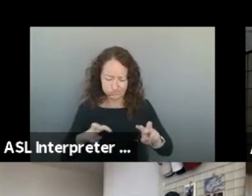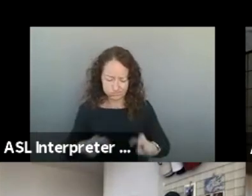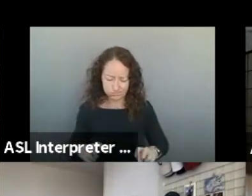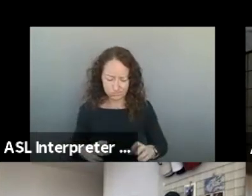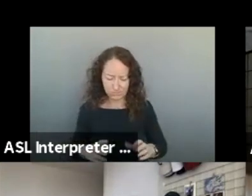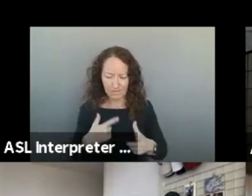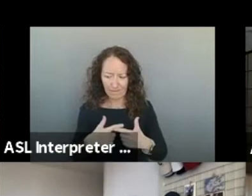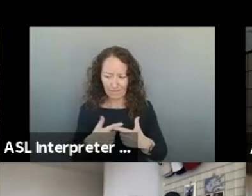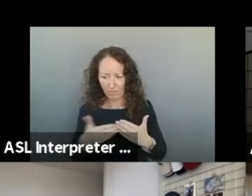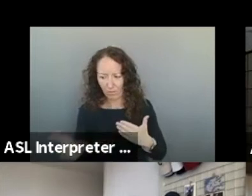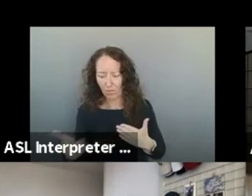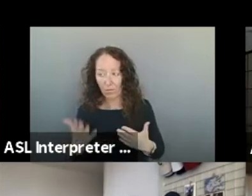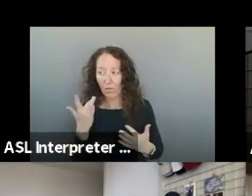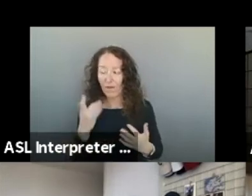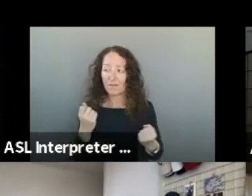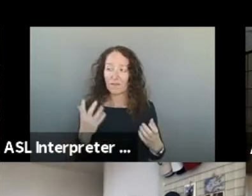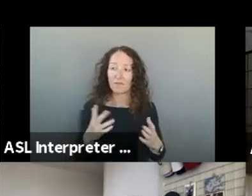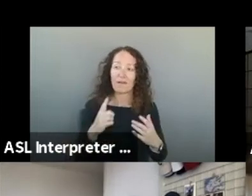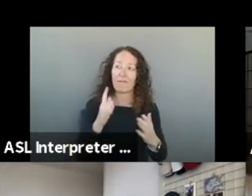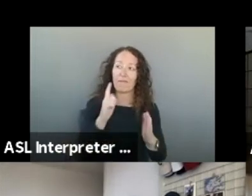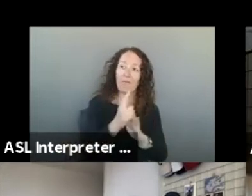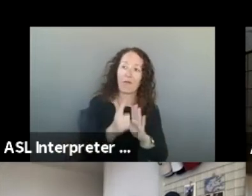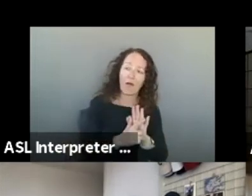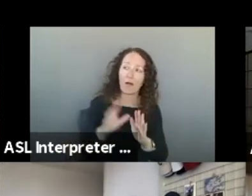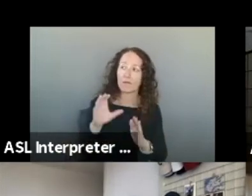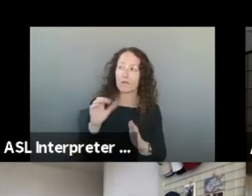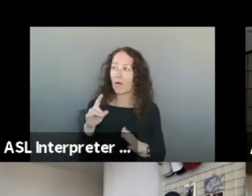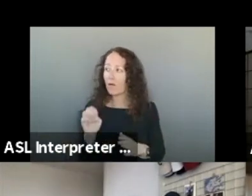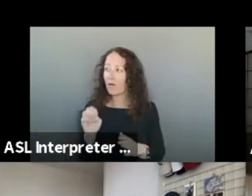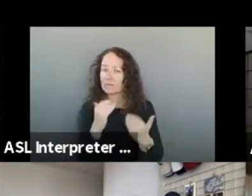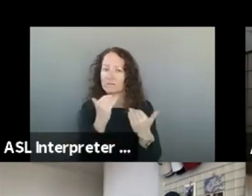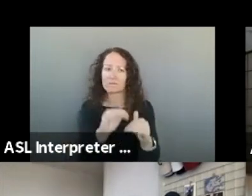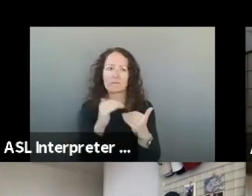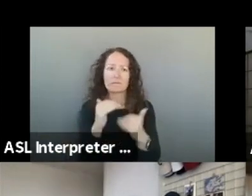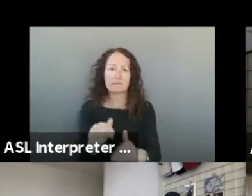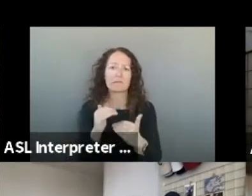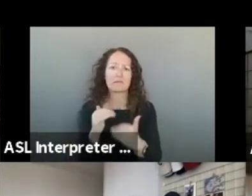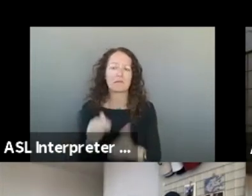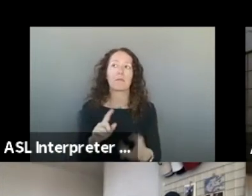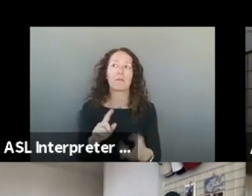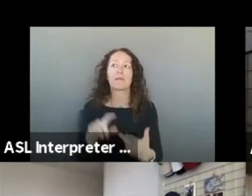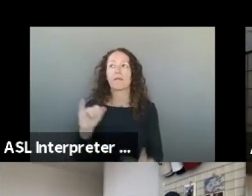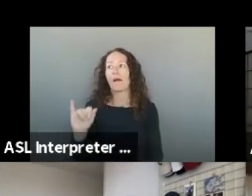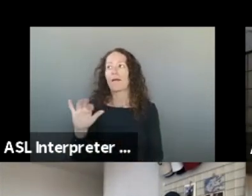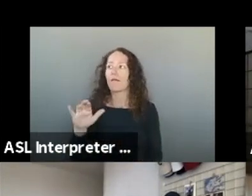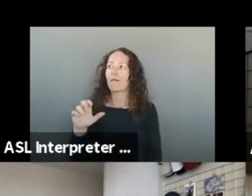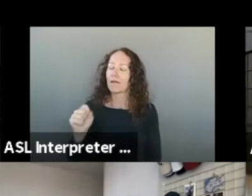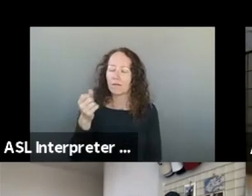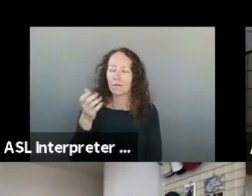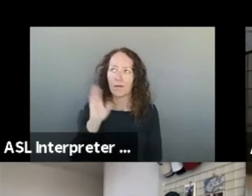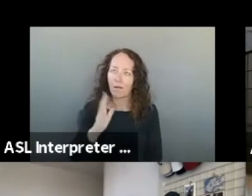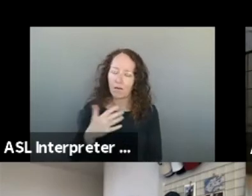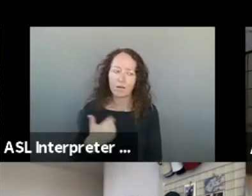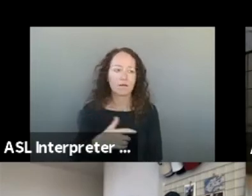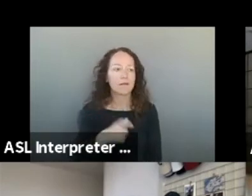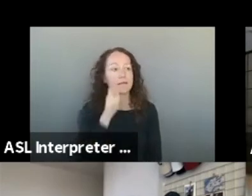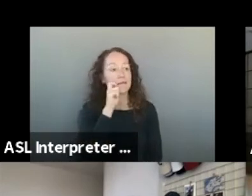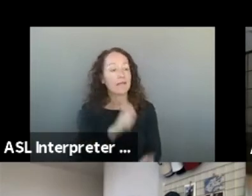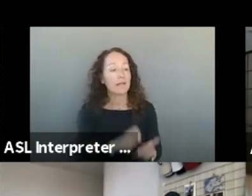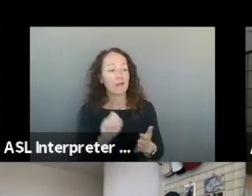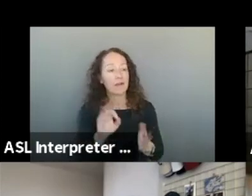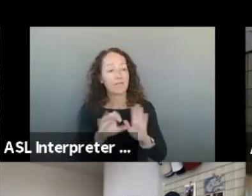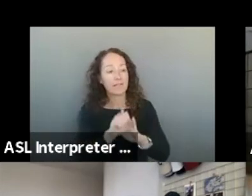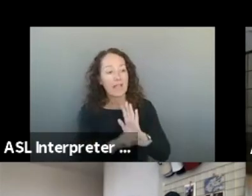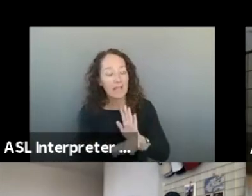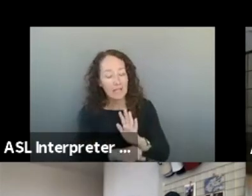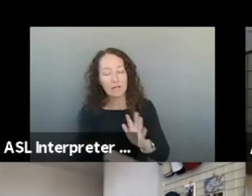and codes and, you know, restrictions and IRS. Oh my God, the IRS and, you know, the Secretary of State and all this stuff, just